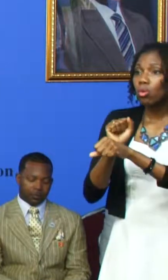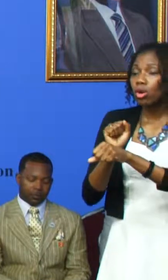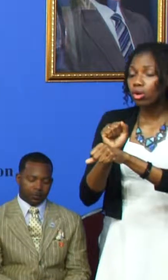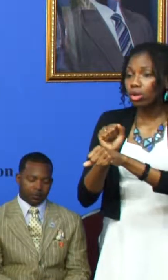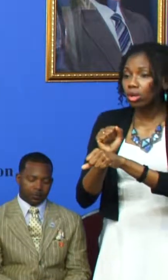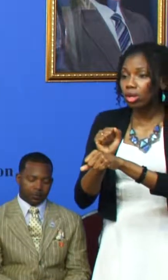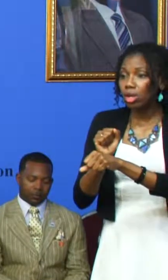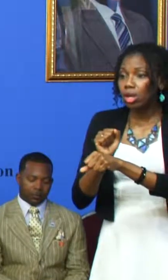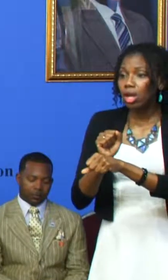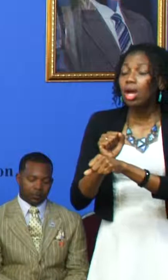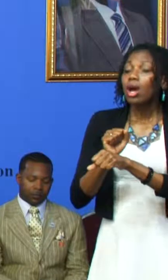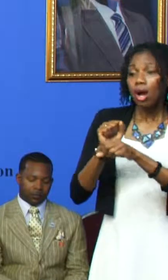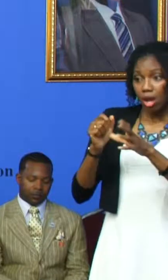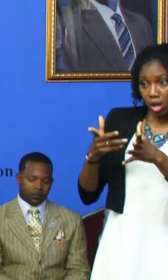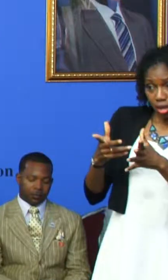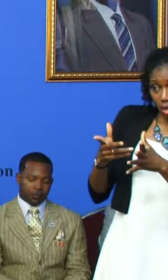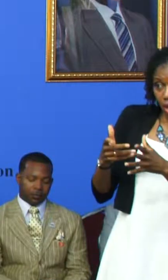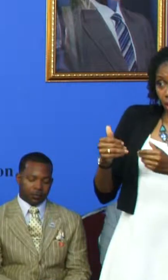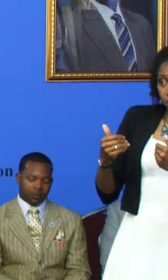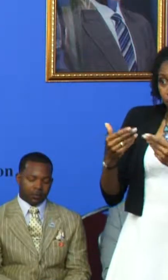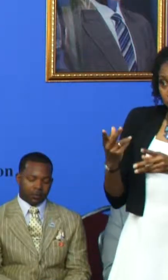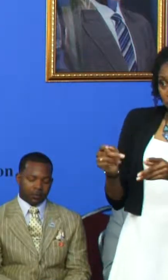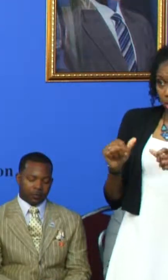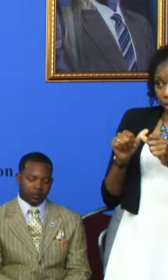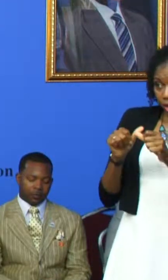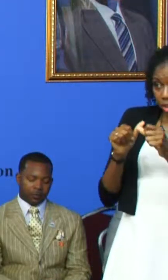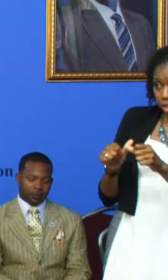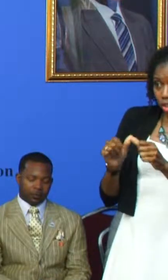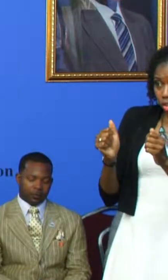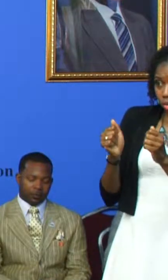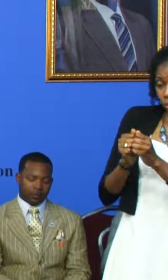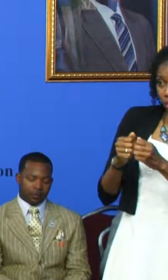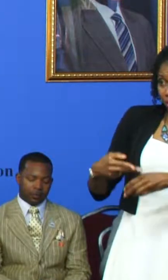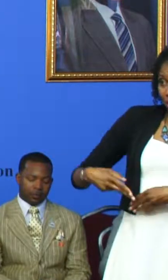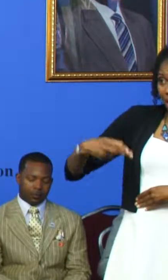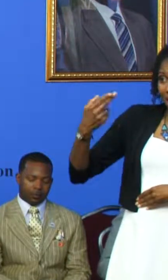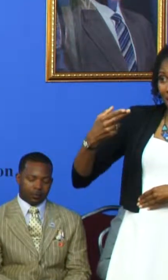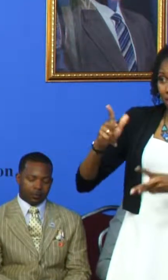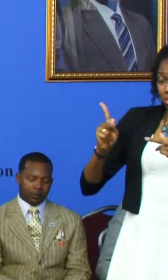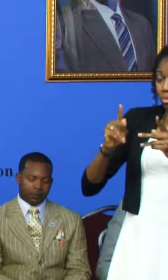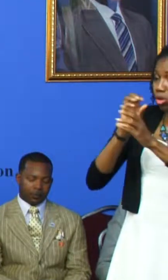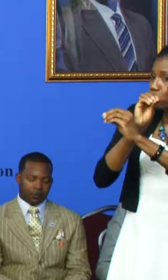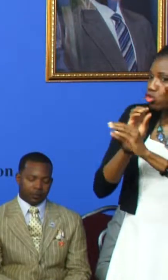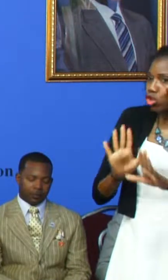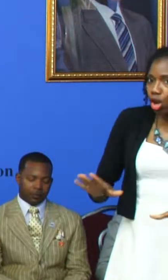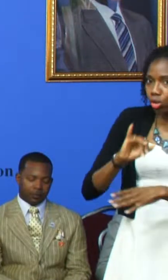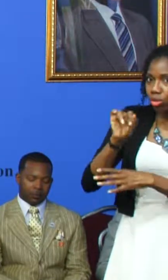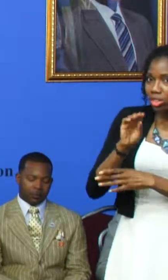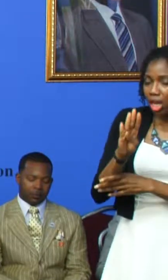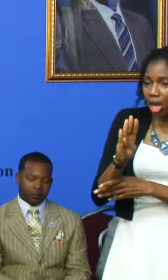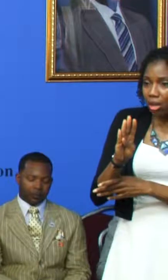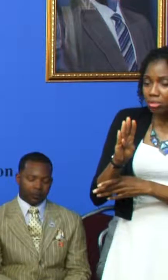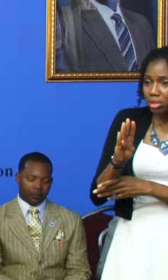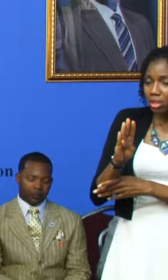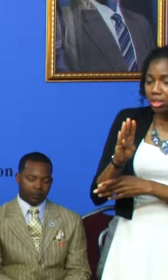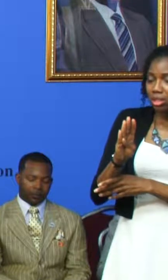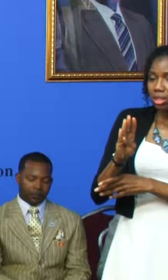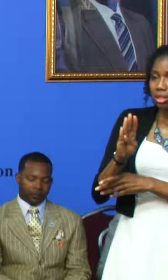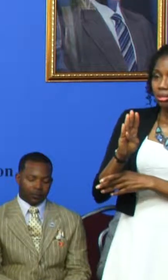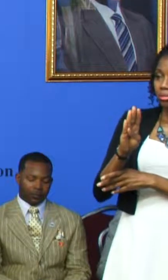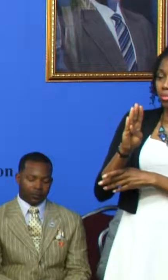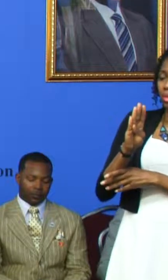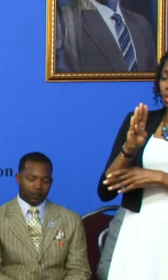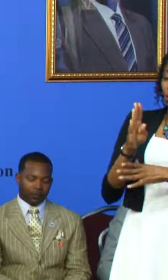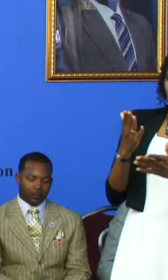Is there still high unemployment in our community? Are we a week or 10